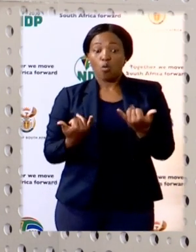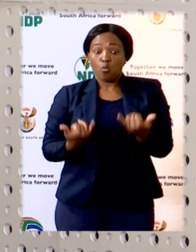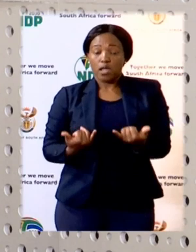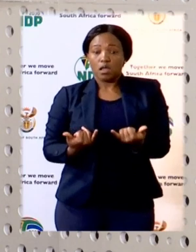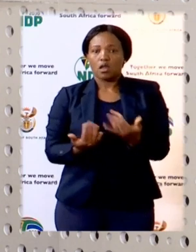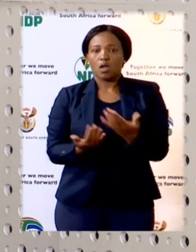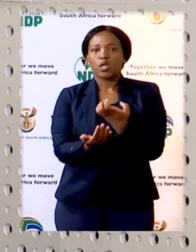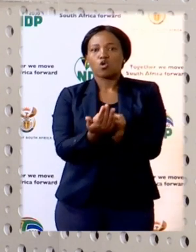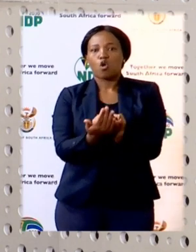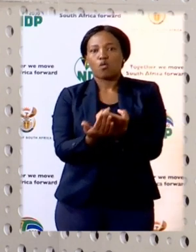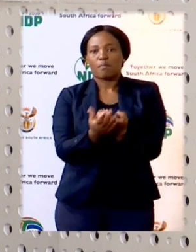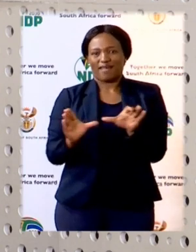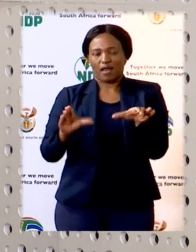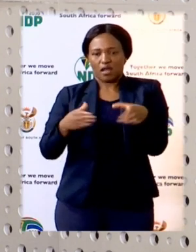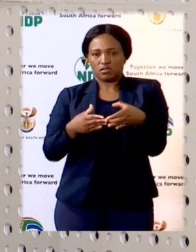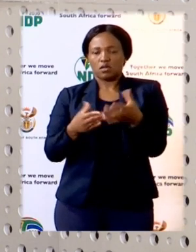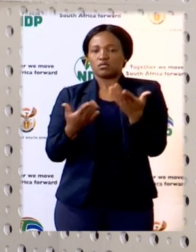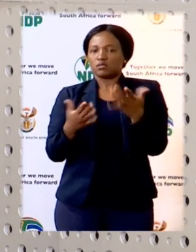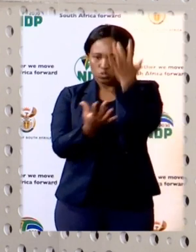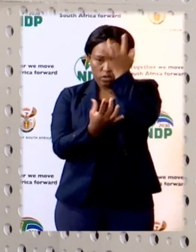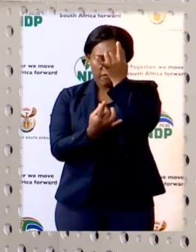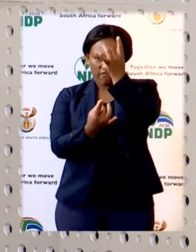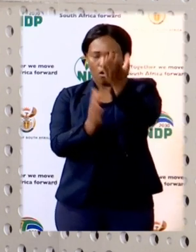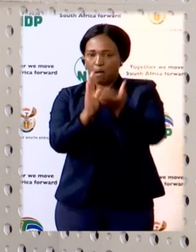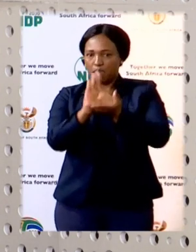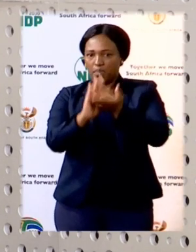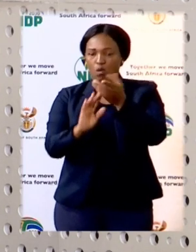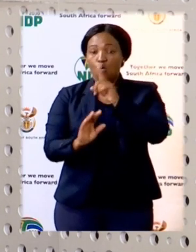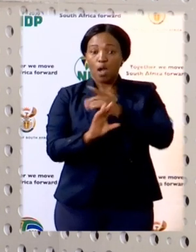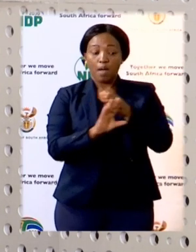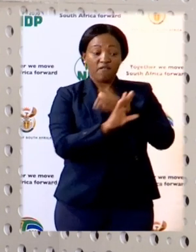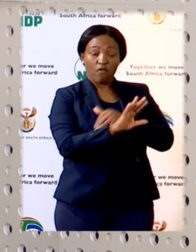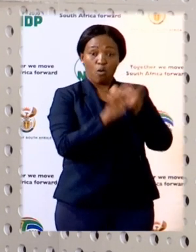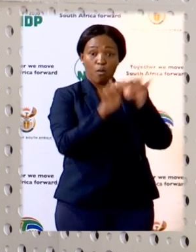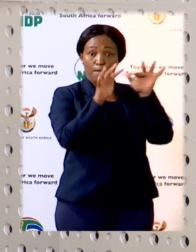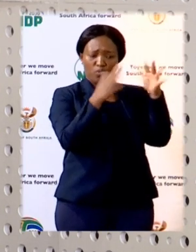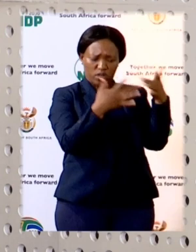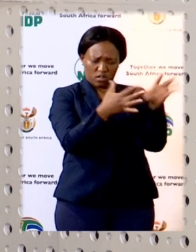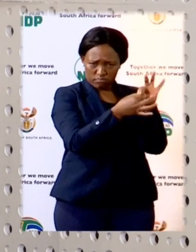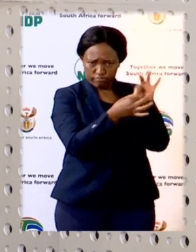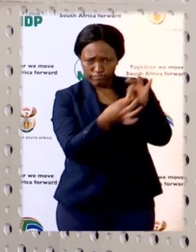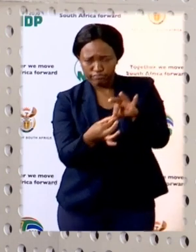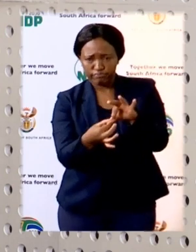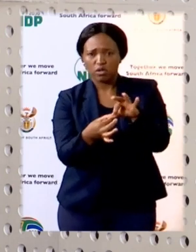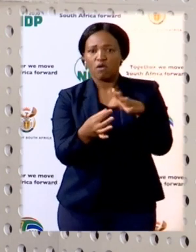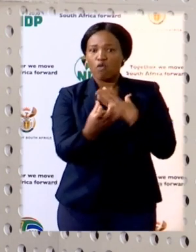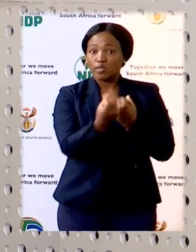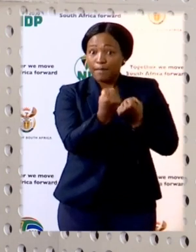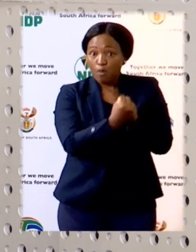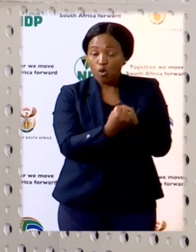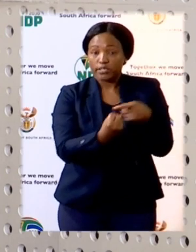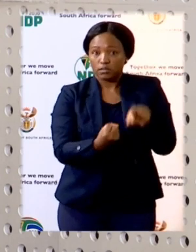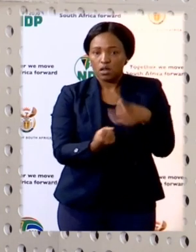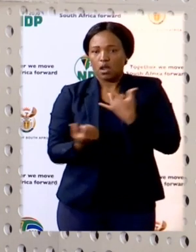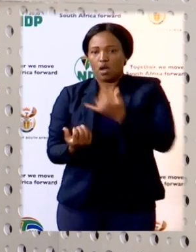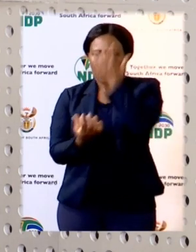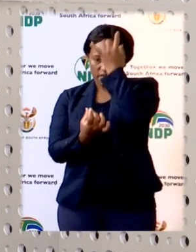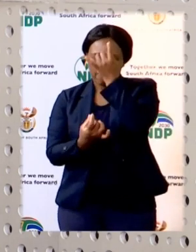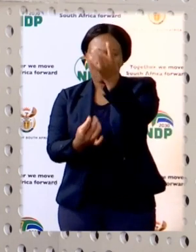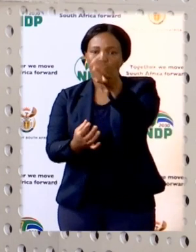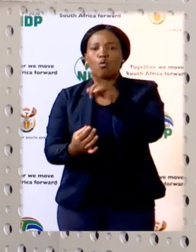the economic cluster to give an update on what we had publicly committed as part of support